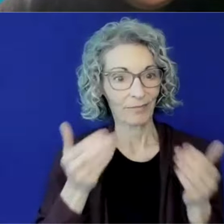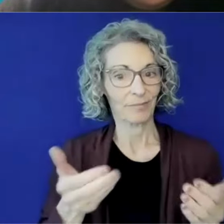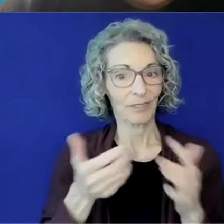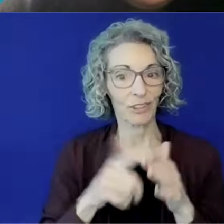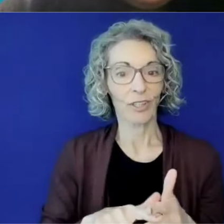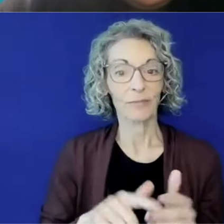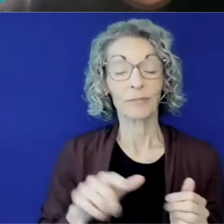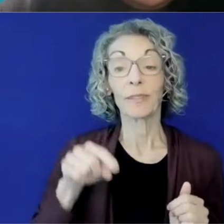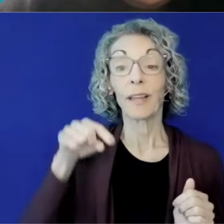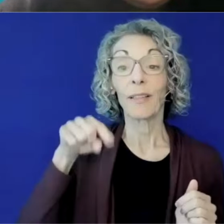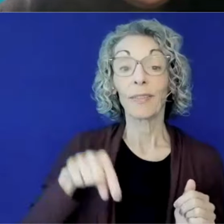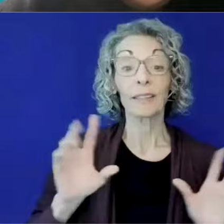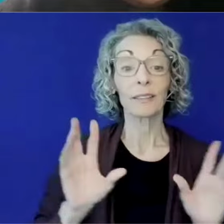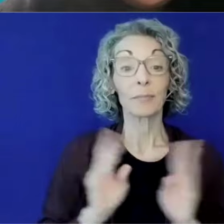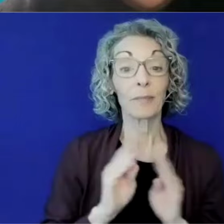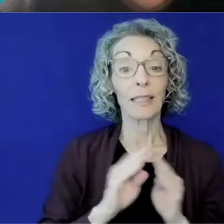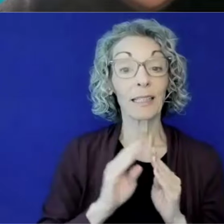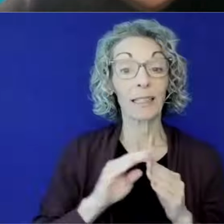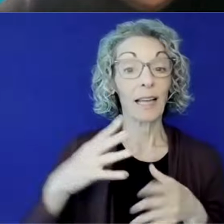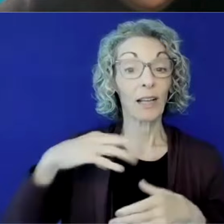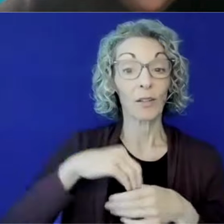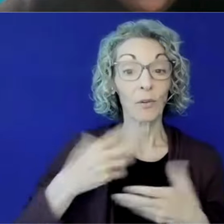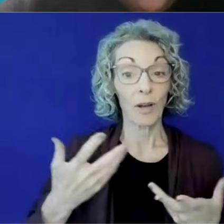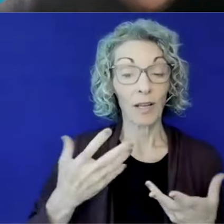this webinar were developed under Grant